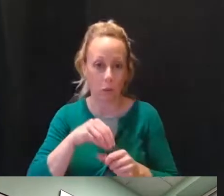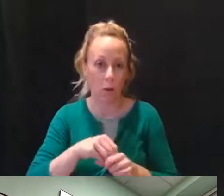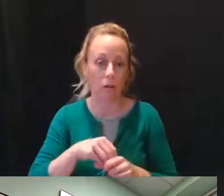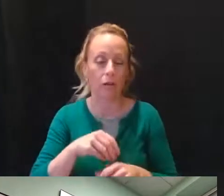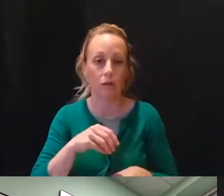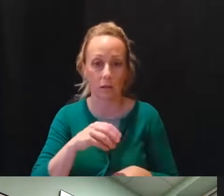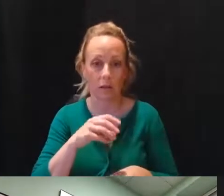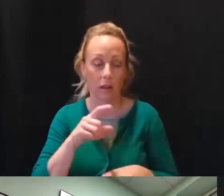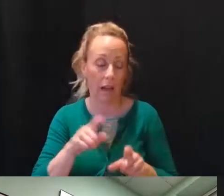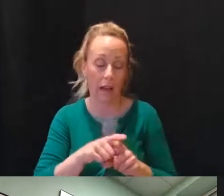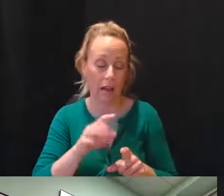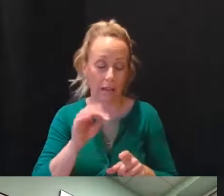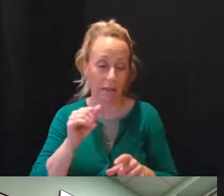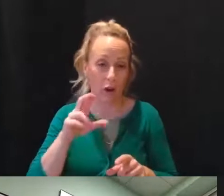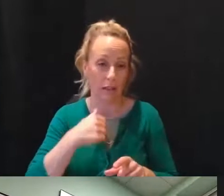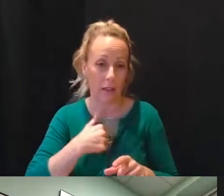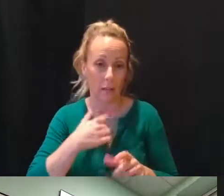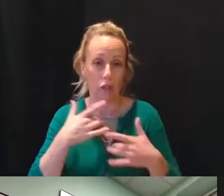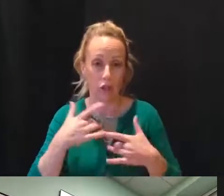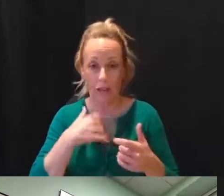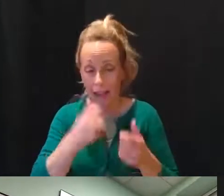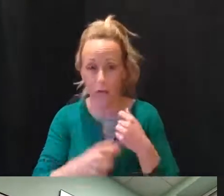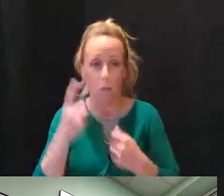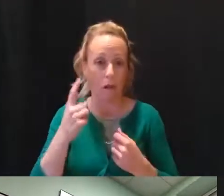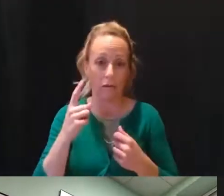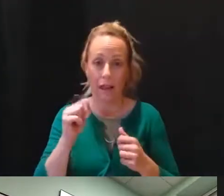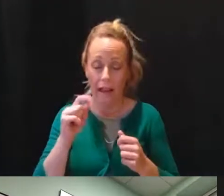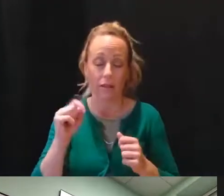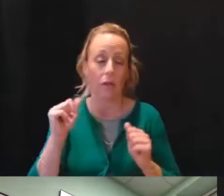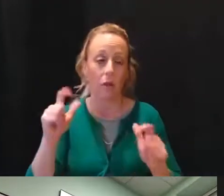I'm concerned, everybody at all times.